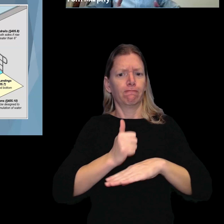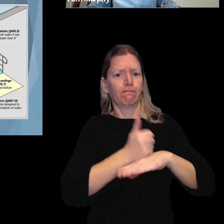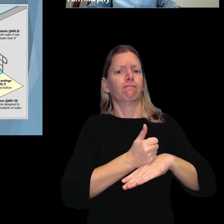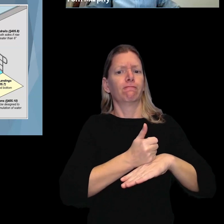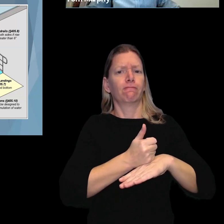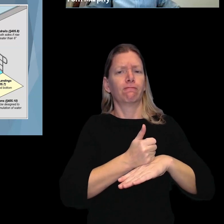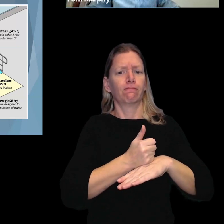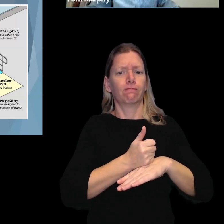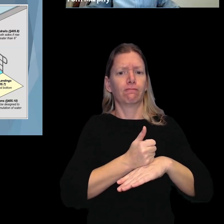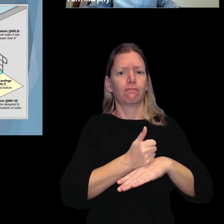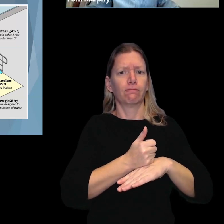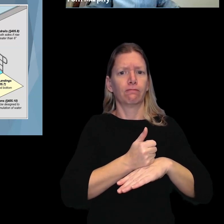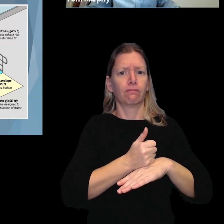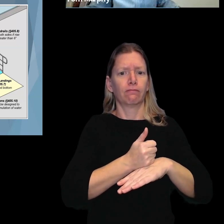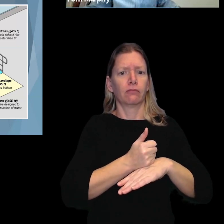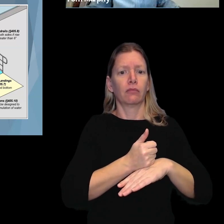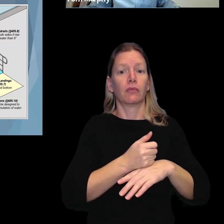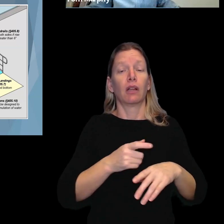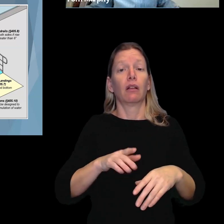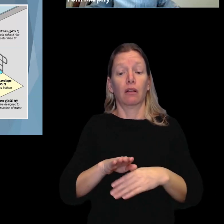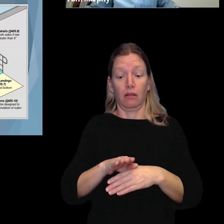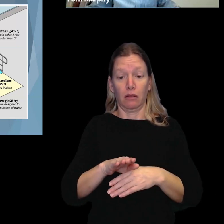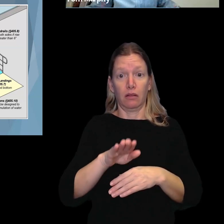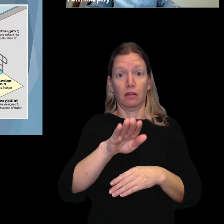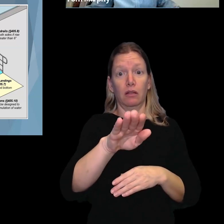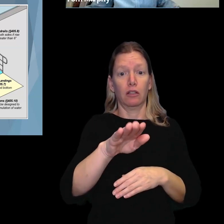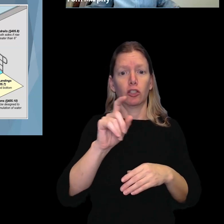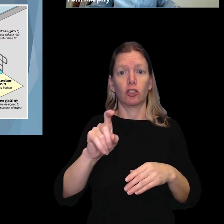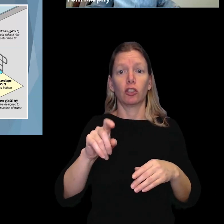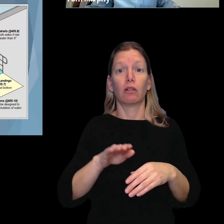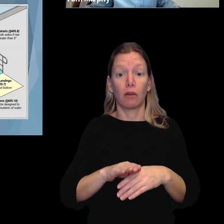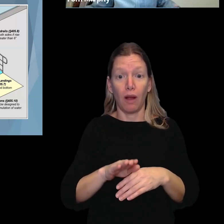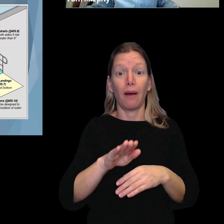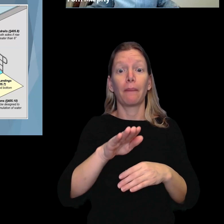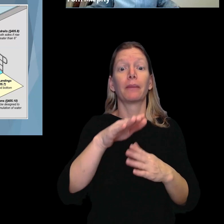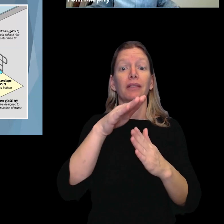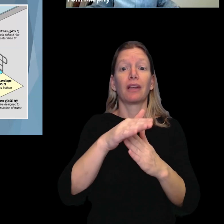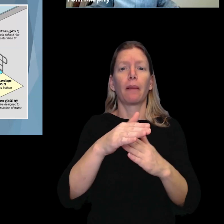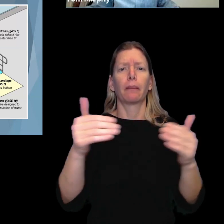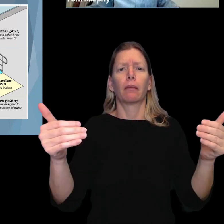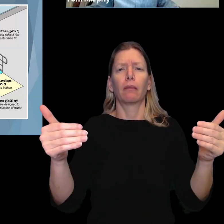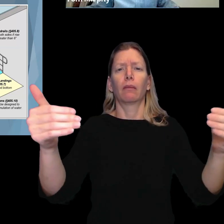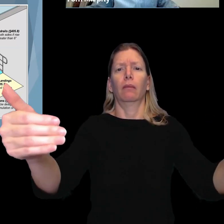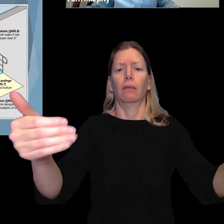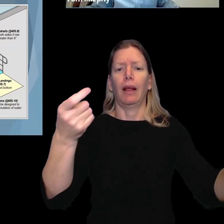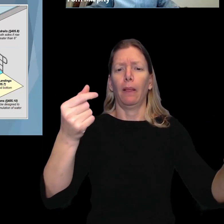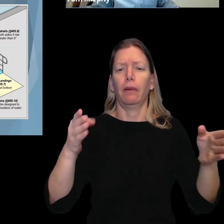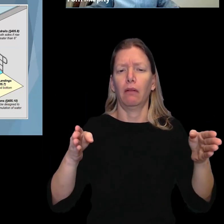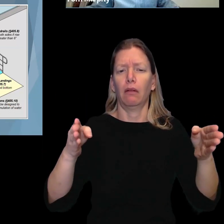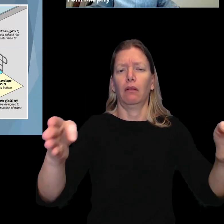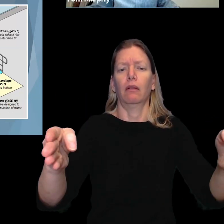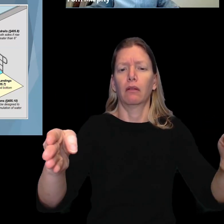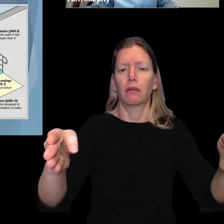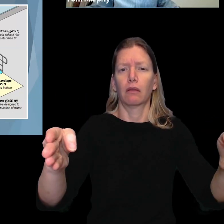The handrails should be fixed and should extend from the bottom of the ramp all the way to and